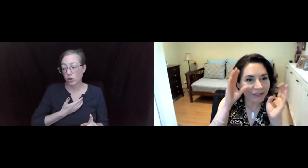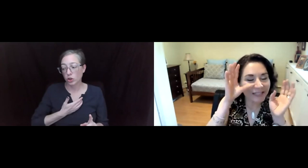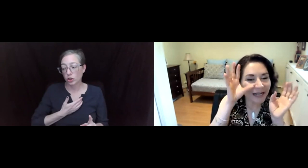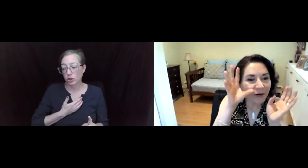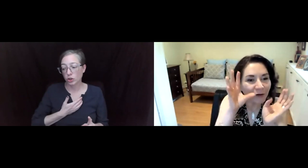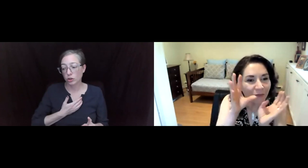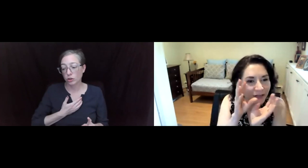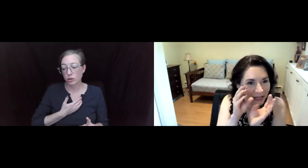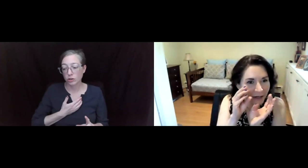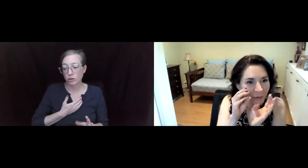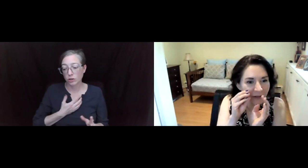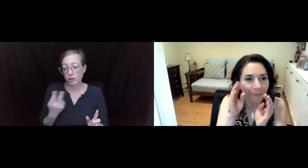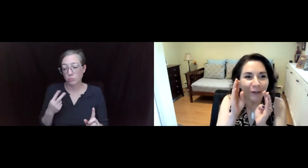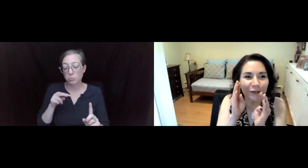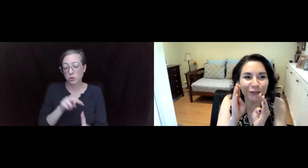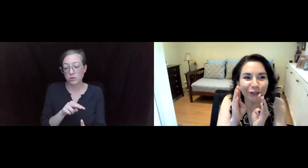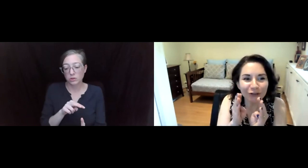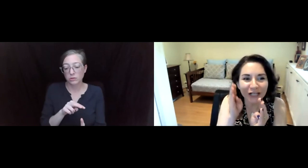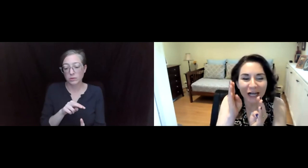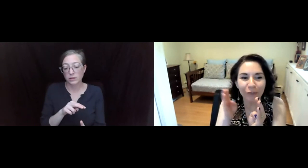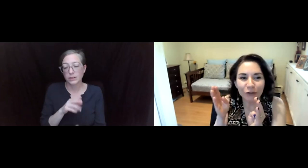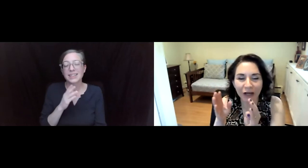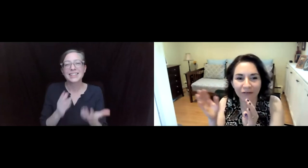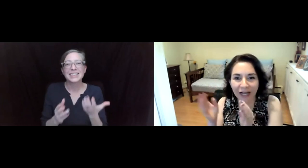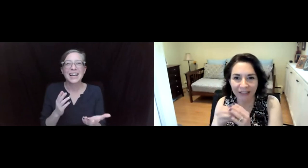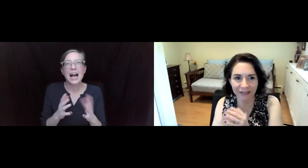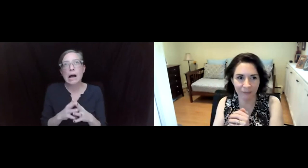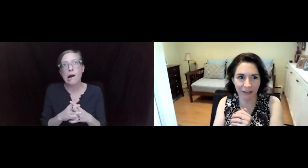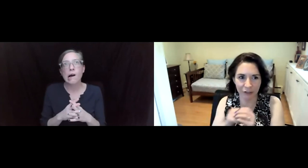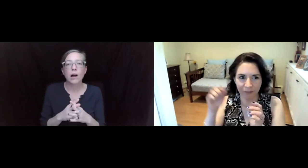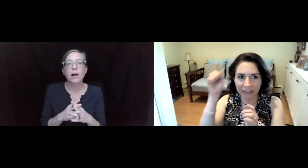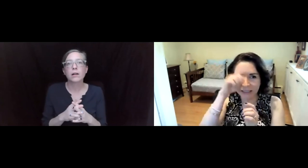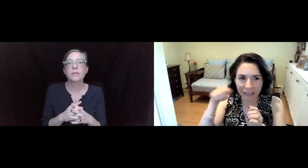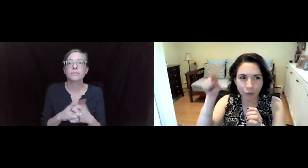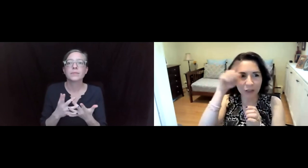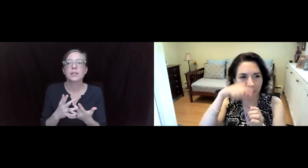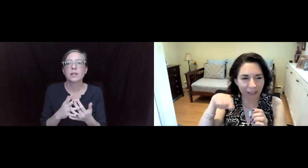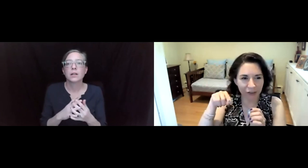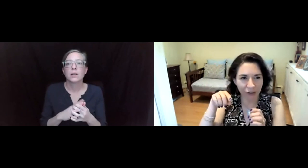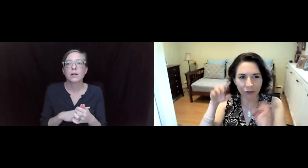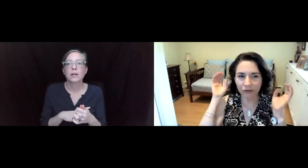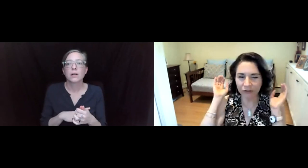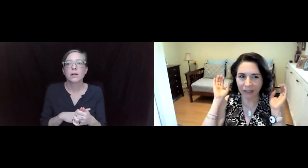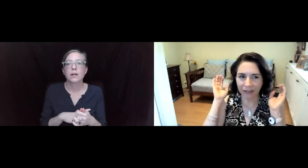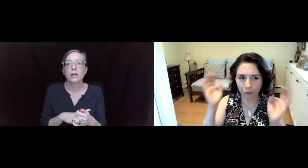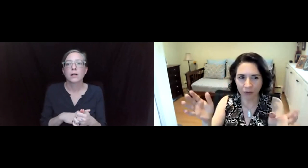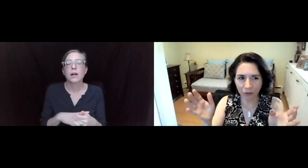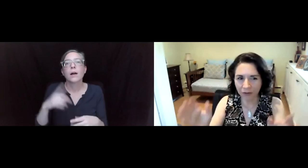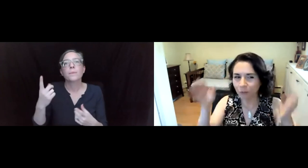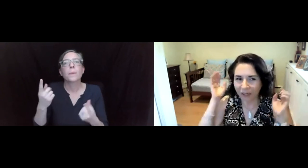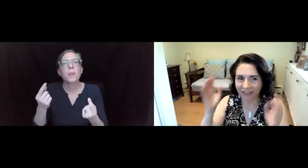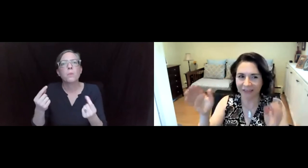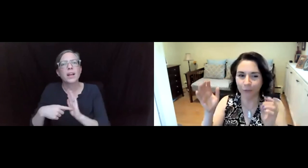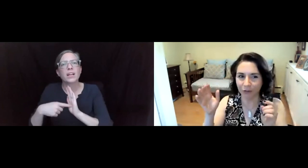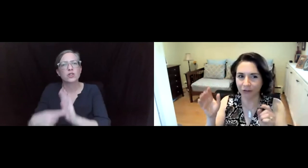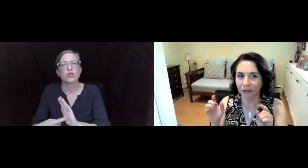posts that are a little bit narrower, because those allow me to have higher discrimination. The circulars one that I showed, those are like the workhorse.